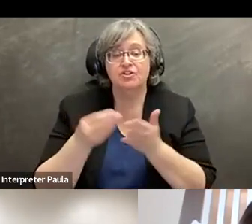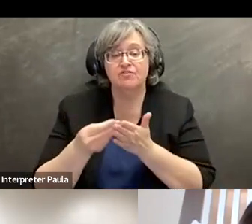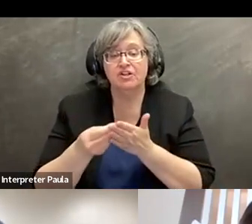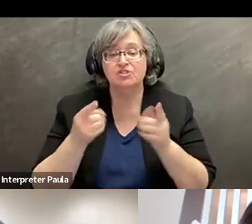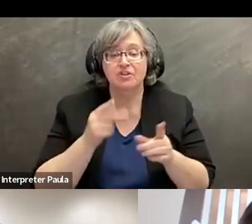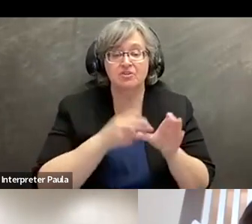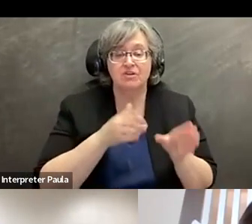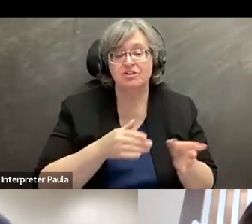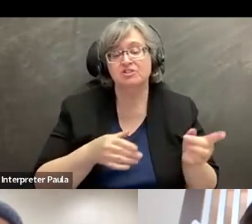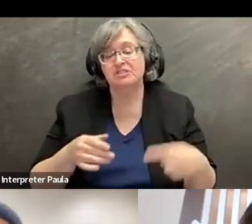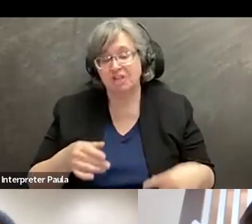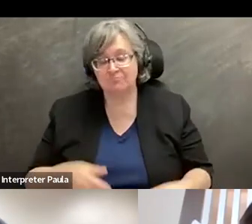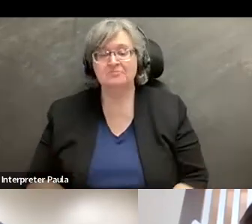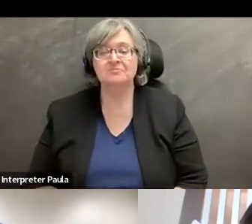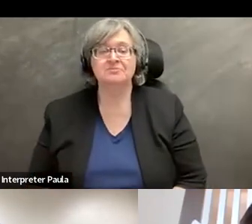come in.